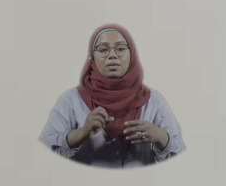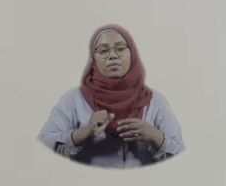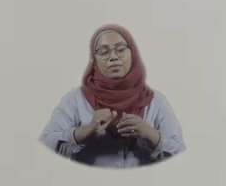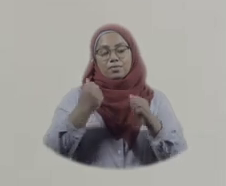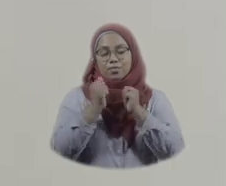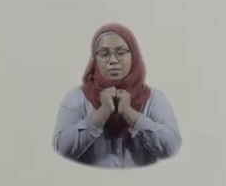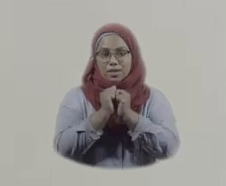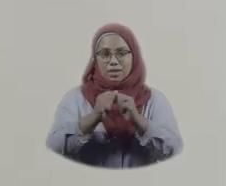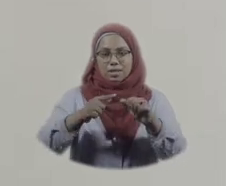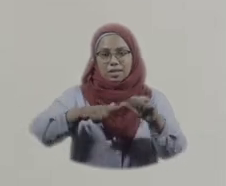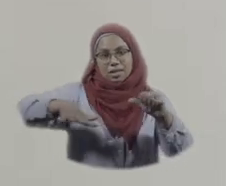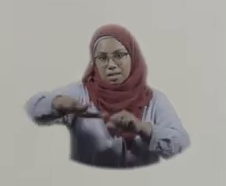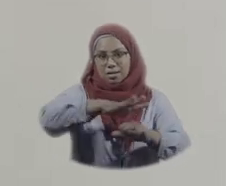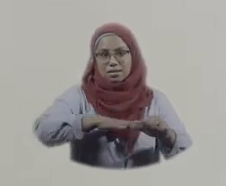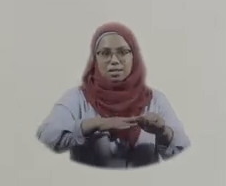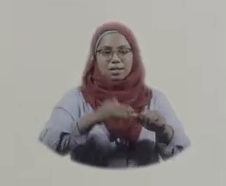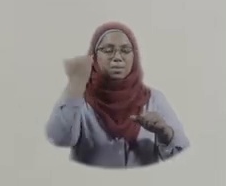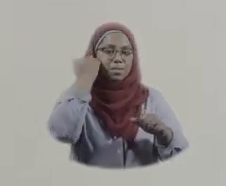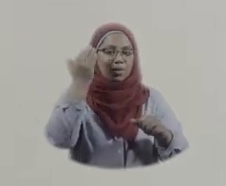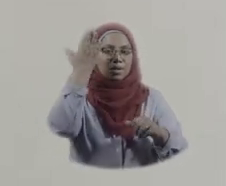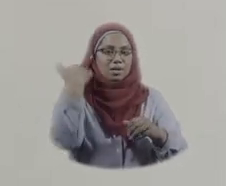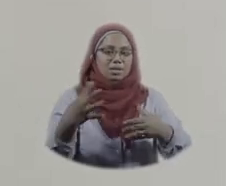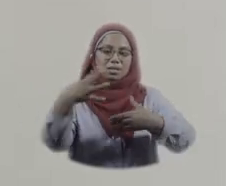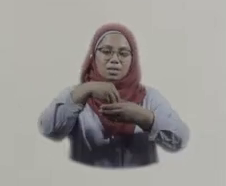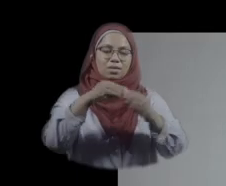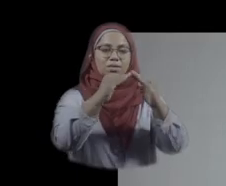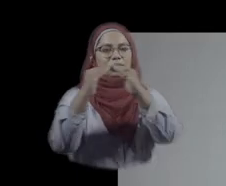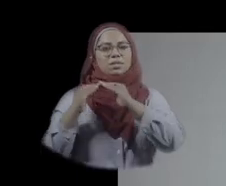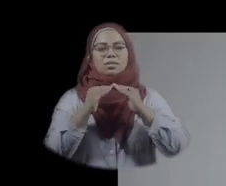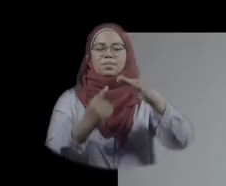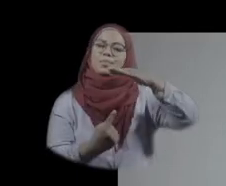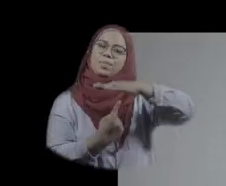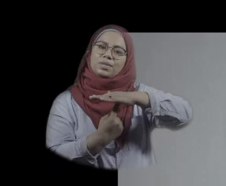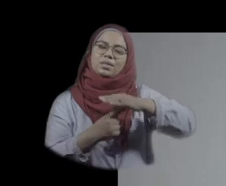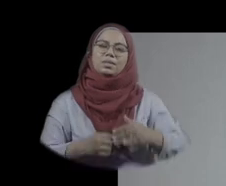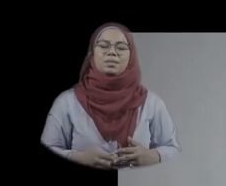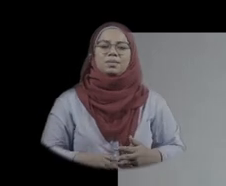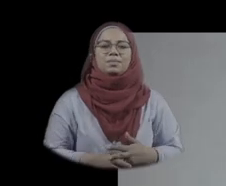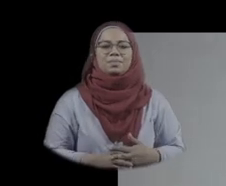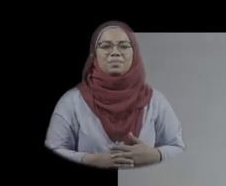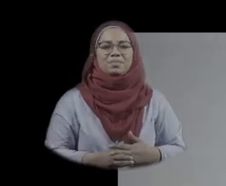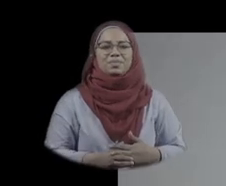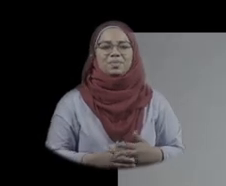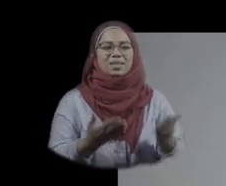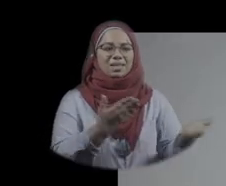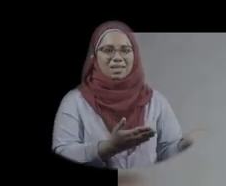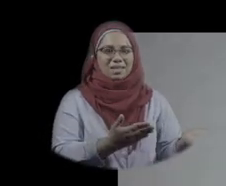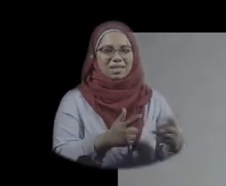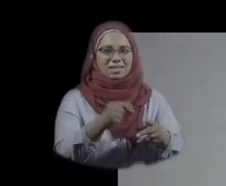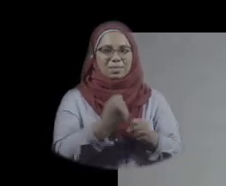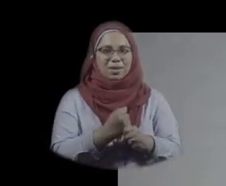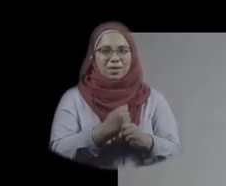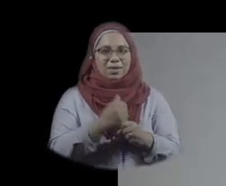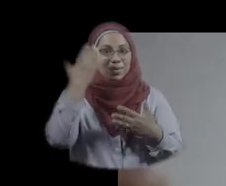I feel like inclusion of both genders is very important. Adding on to what Tom said, we don't really know